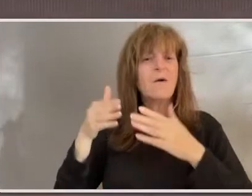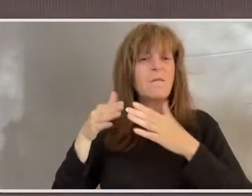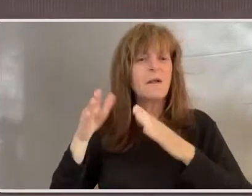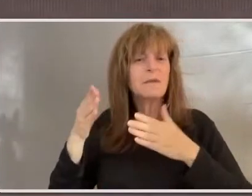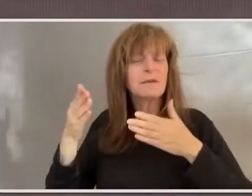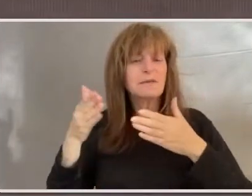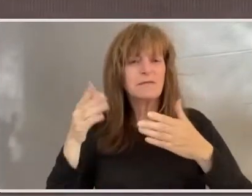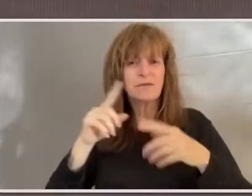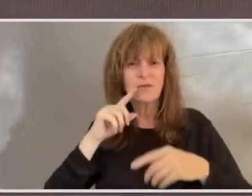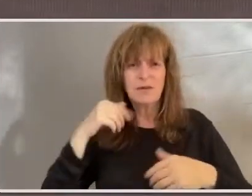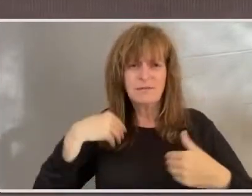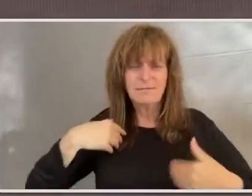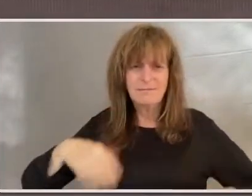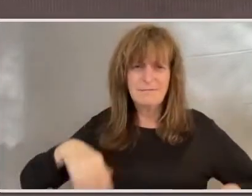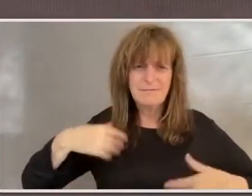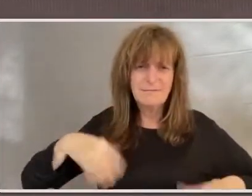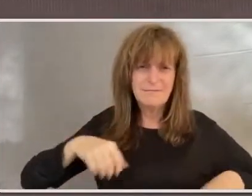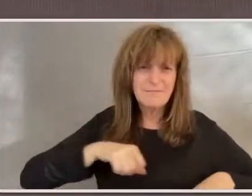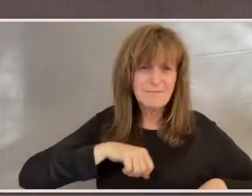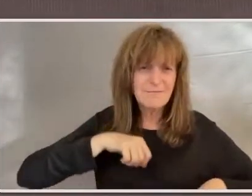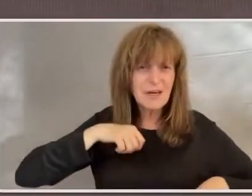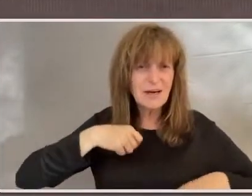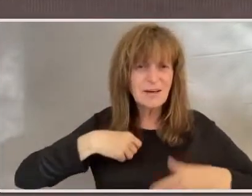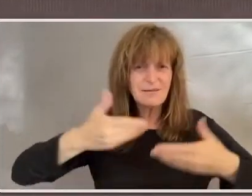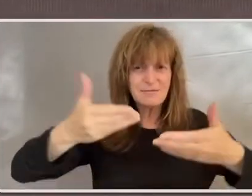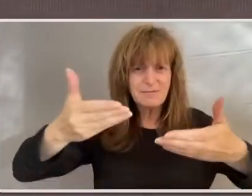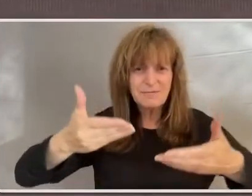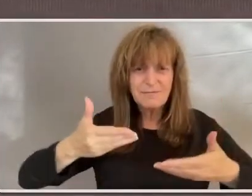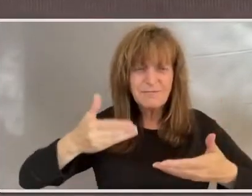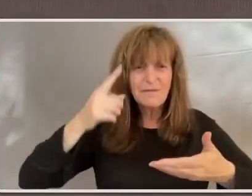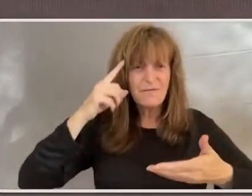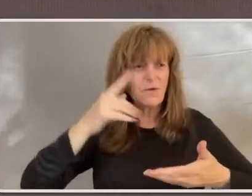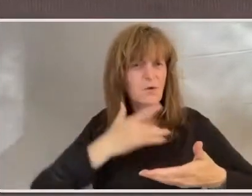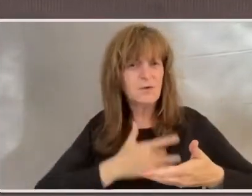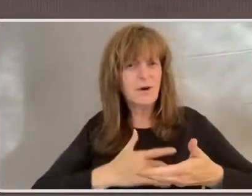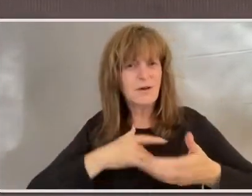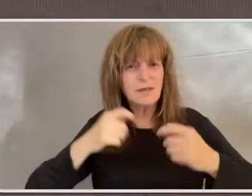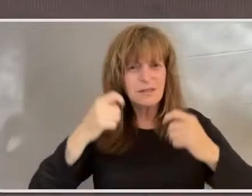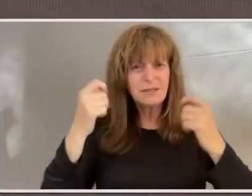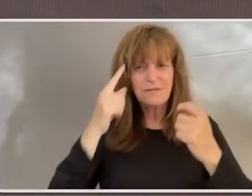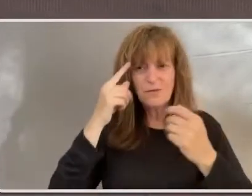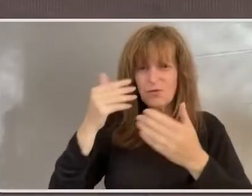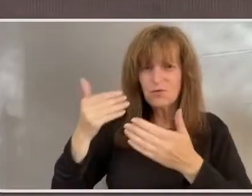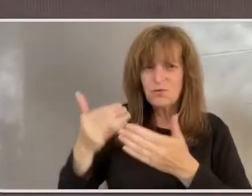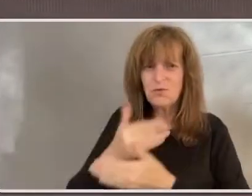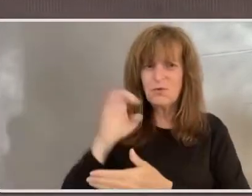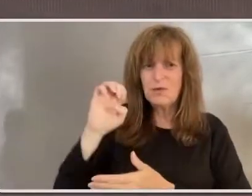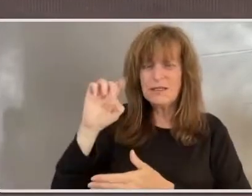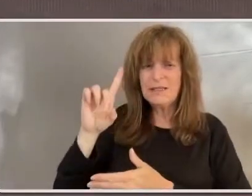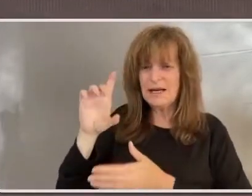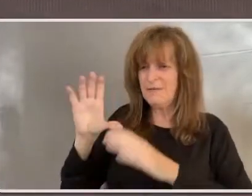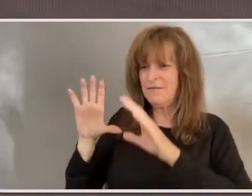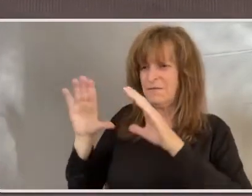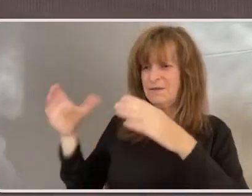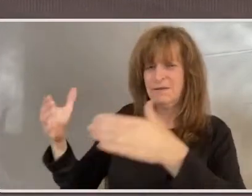new Executive Council of Ontario. I would like to begin by recognizing that we